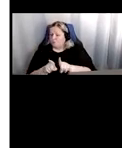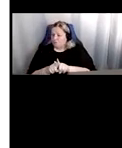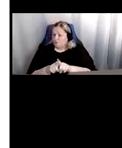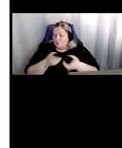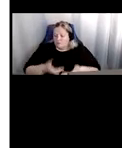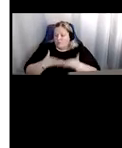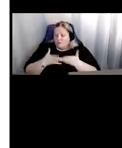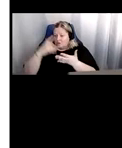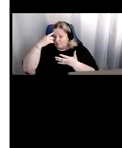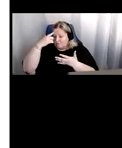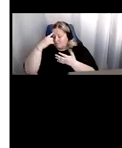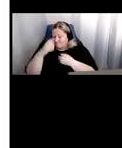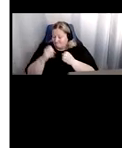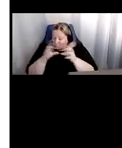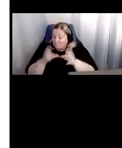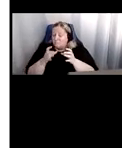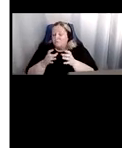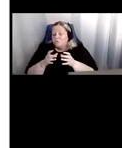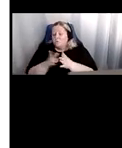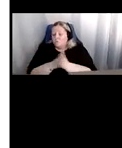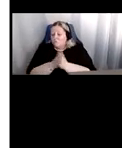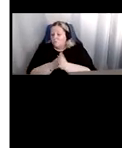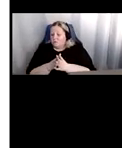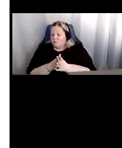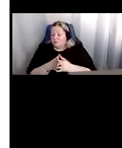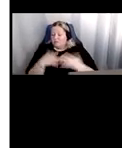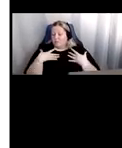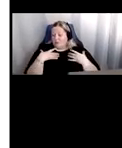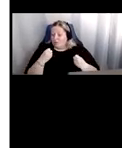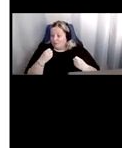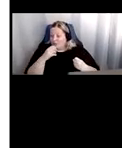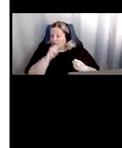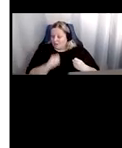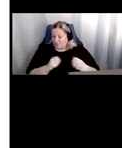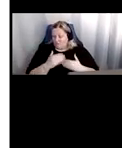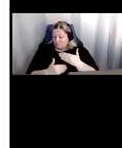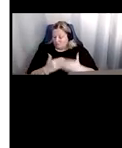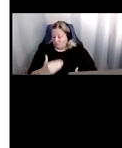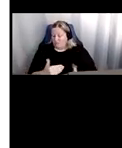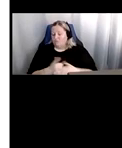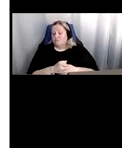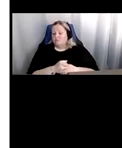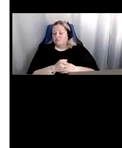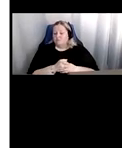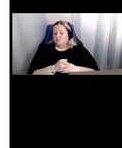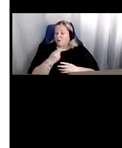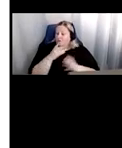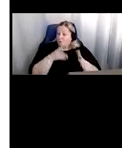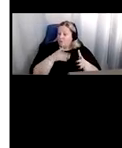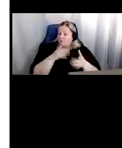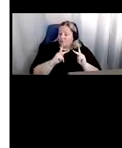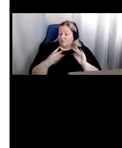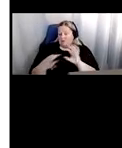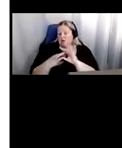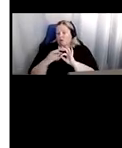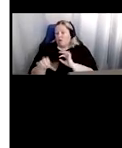cognitive stimulation, which they can then promote healthy aging. So a couple ways for people to connect with others and